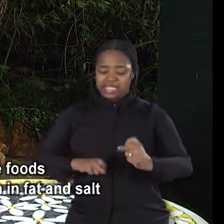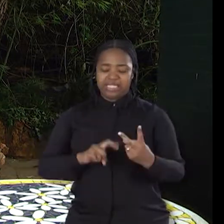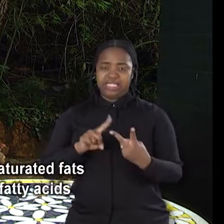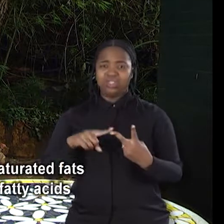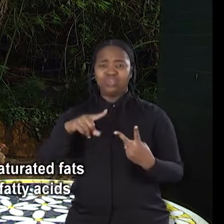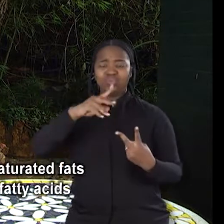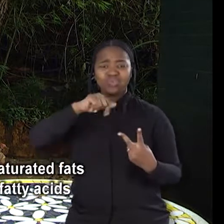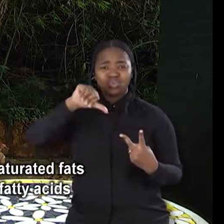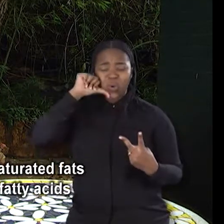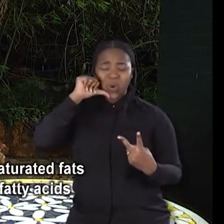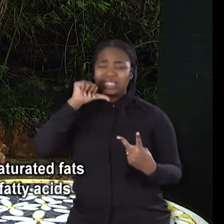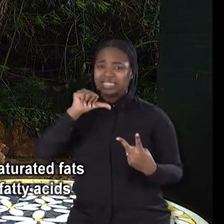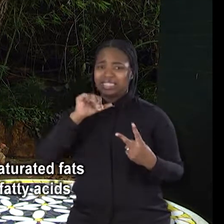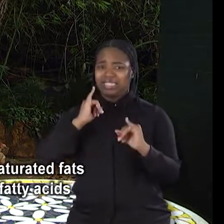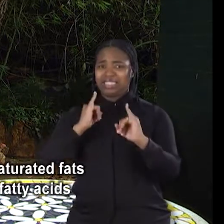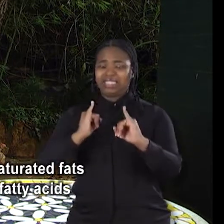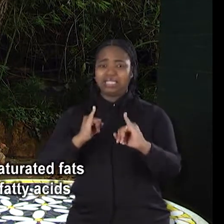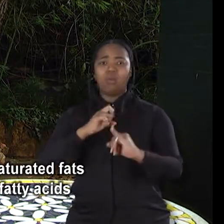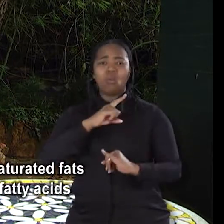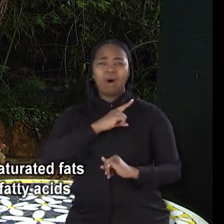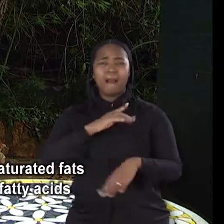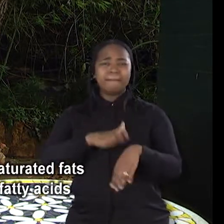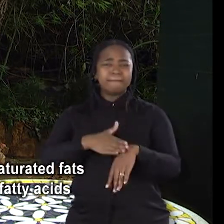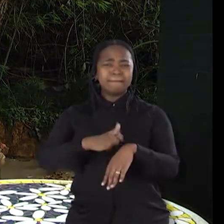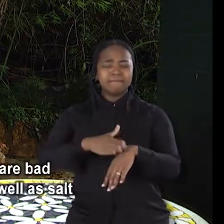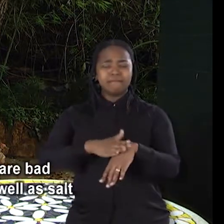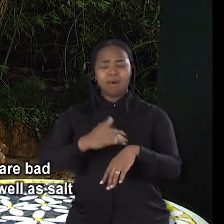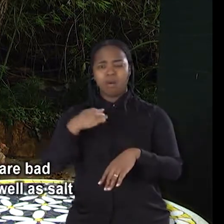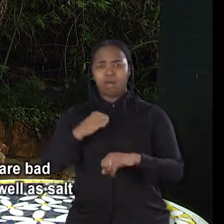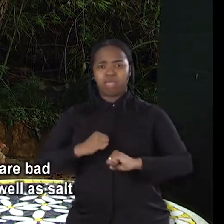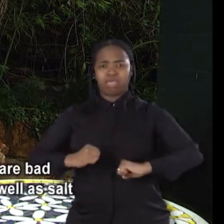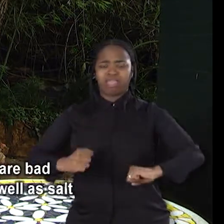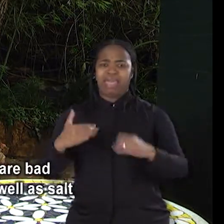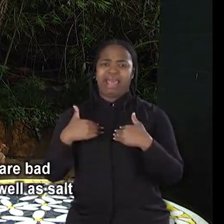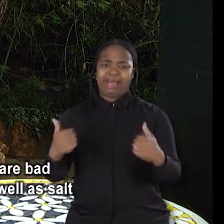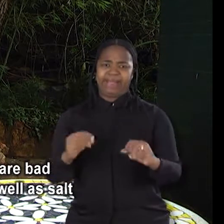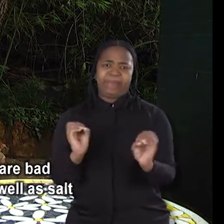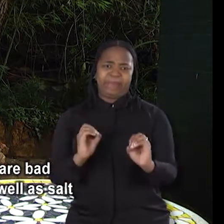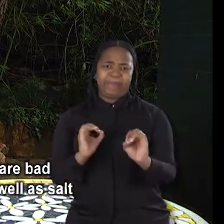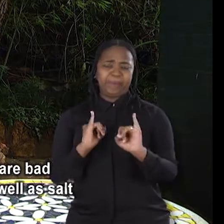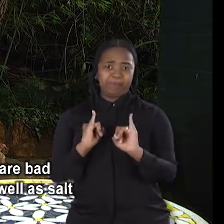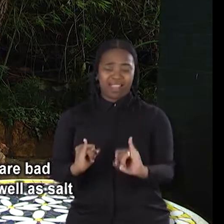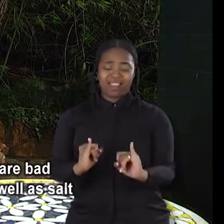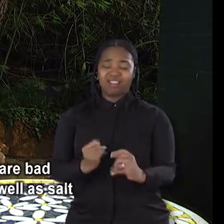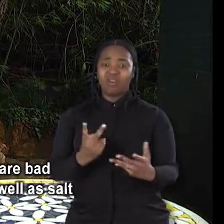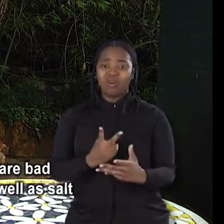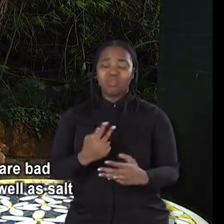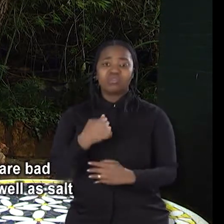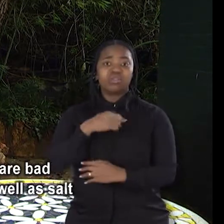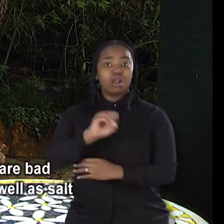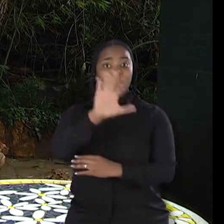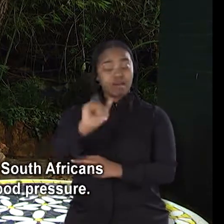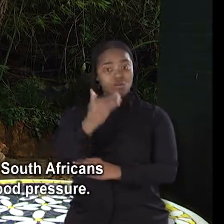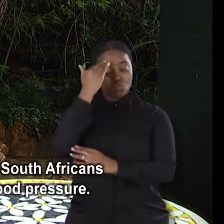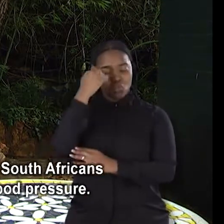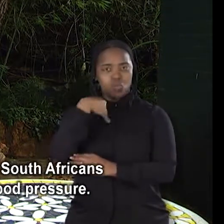salt Especially saturated fats and trans fatty acids which is really bad for us As well as